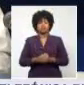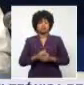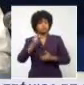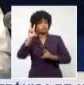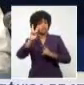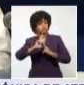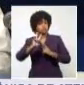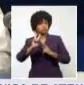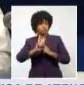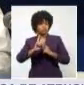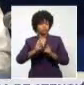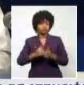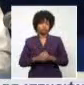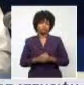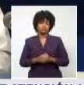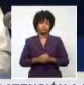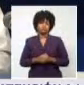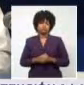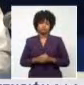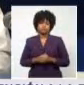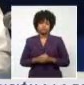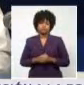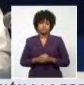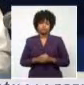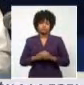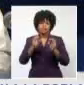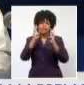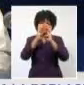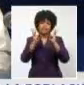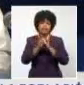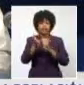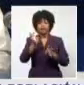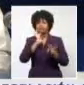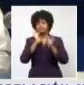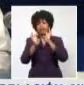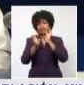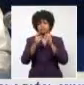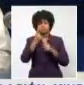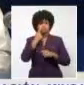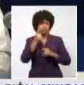Telesur, until May 18,